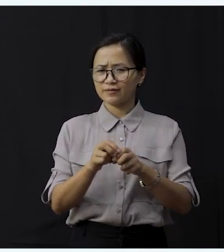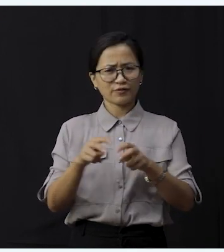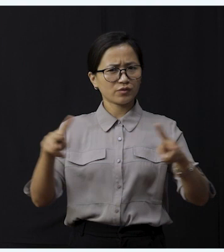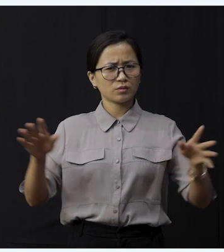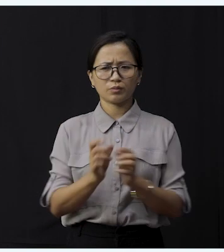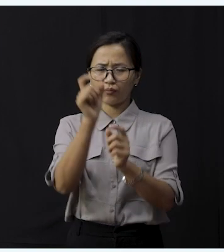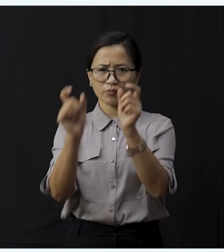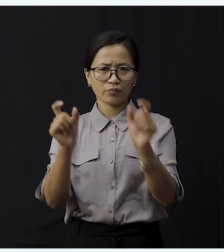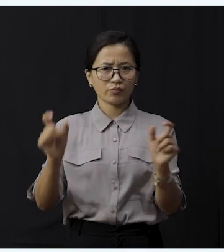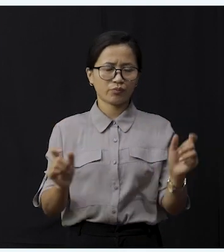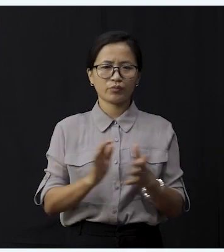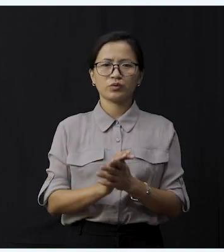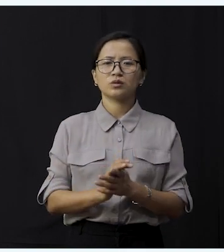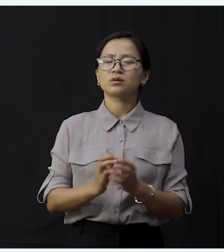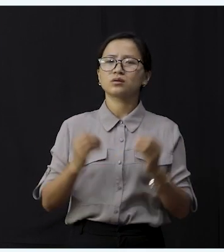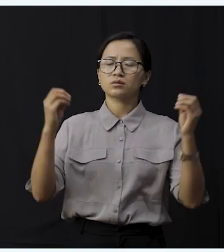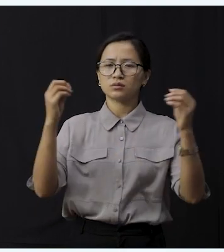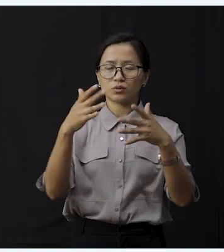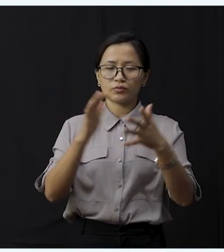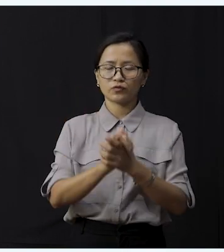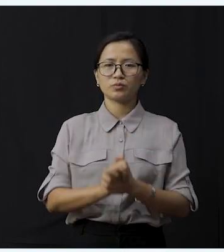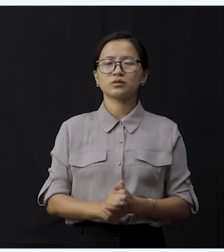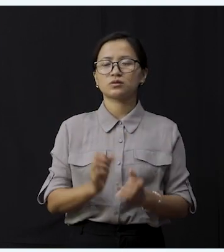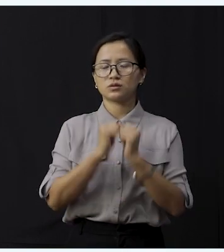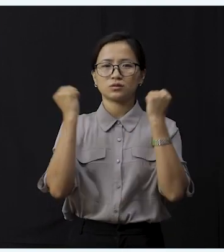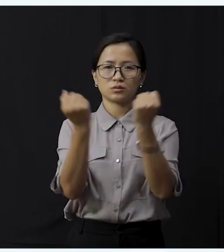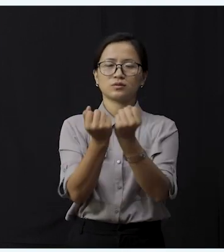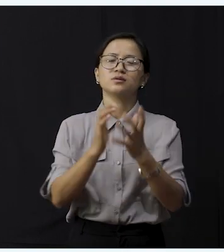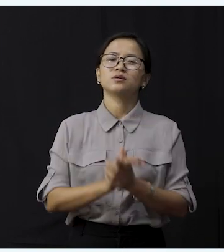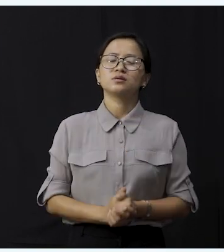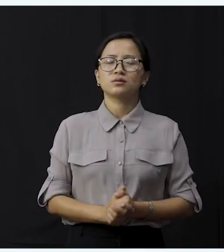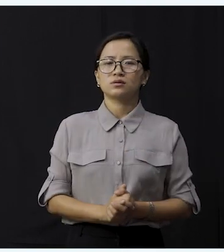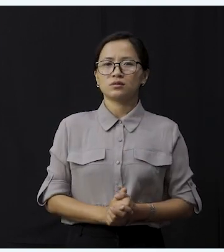or entire people living in the community or living in the society. So